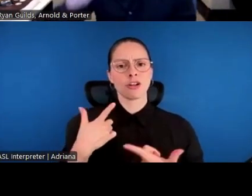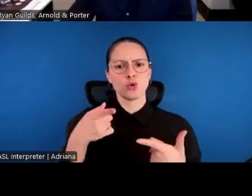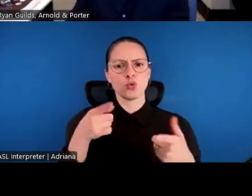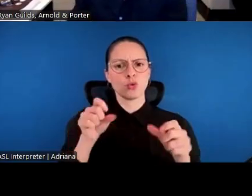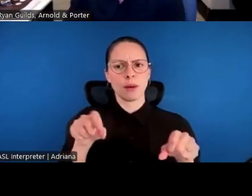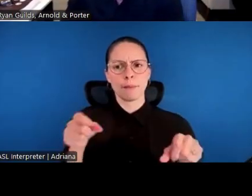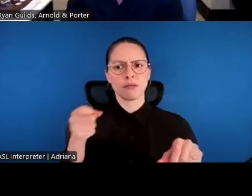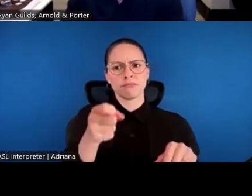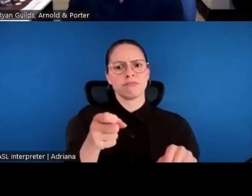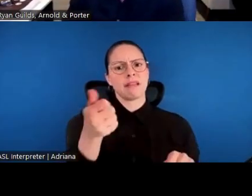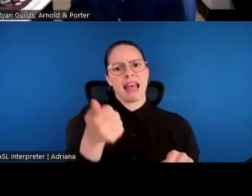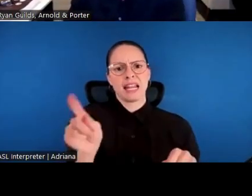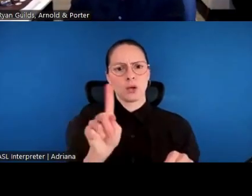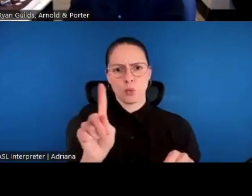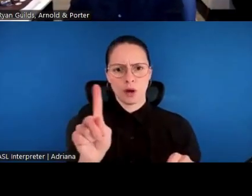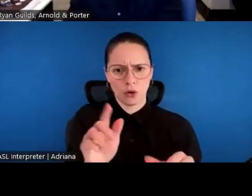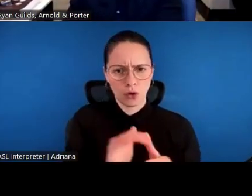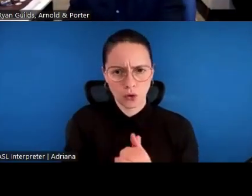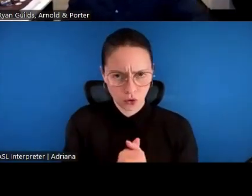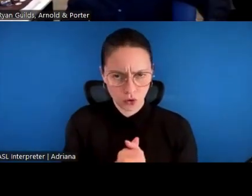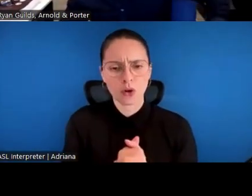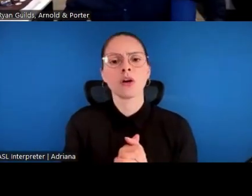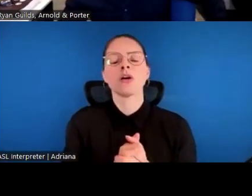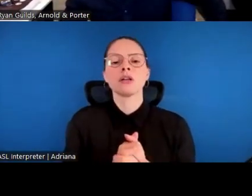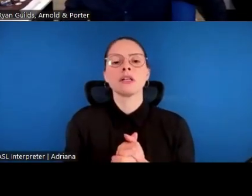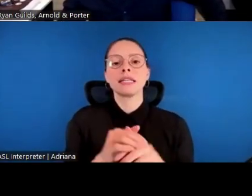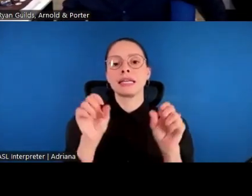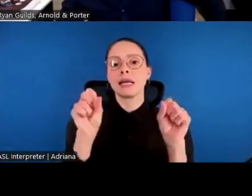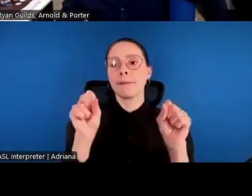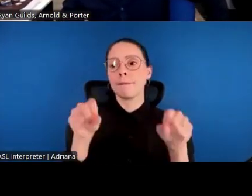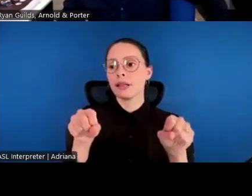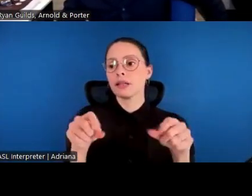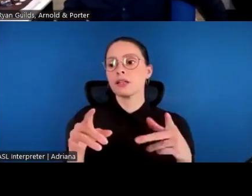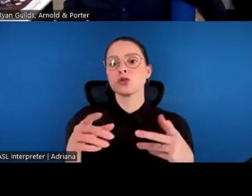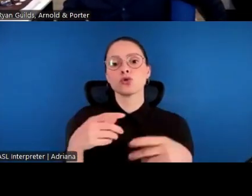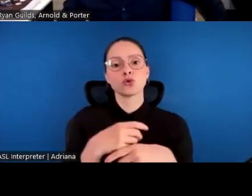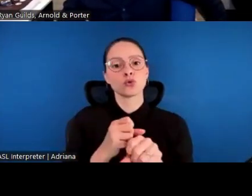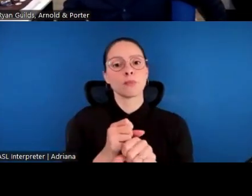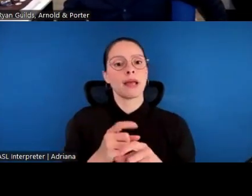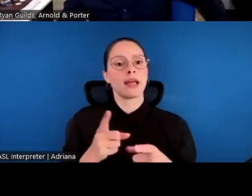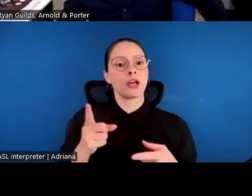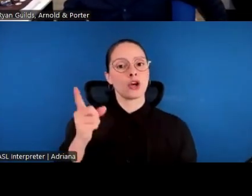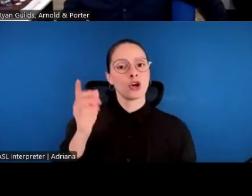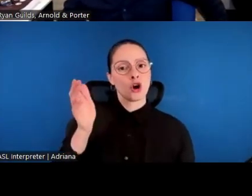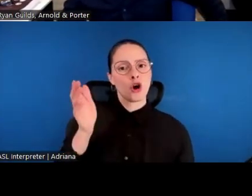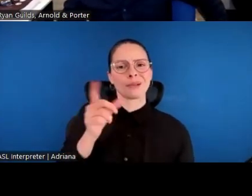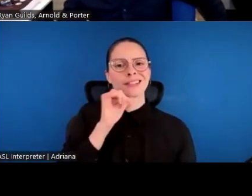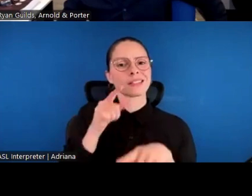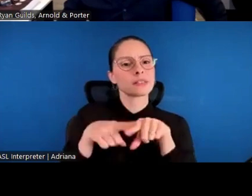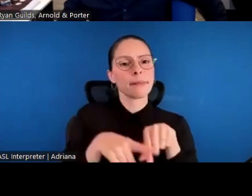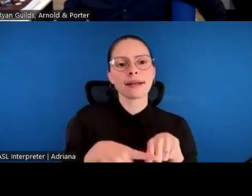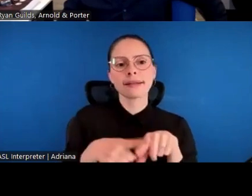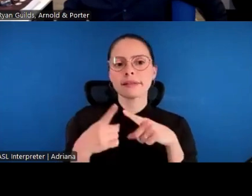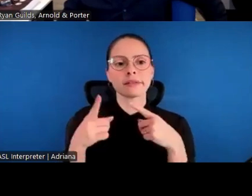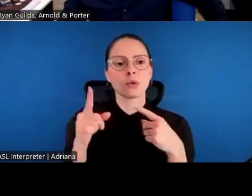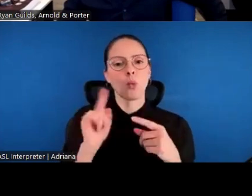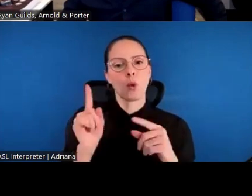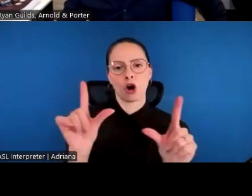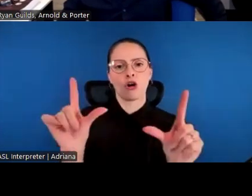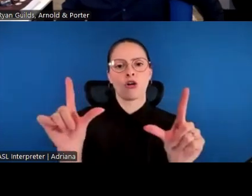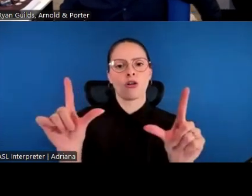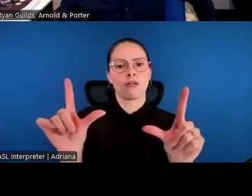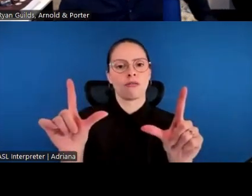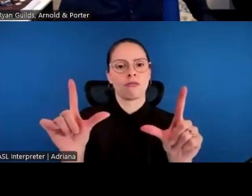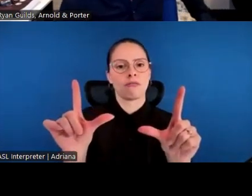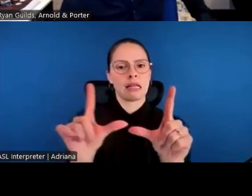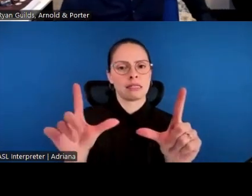to enter your appearance, your ability to make arguments is not dependent upon where you are licensed, which is very